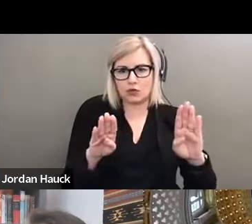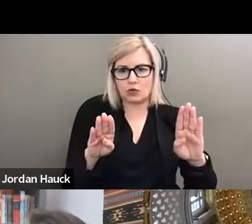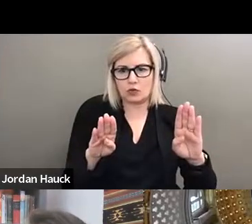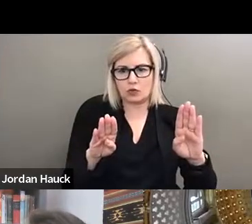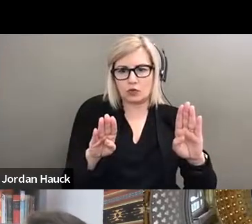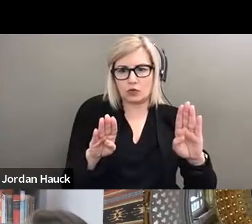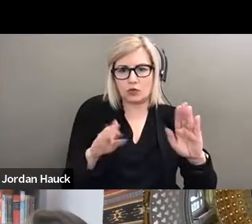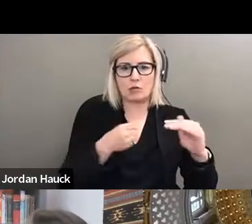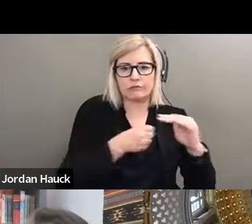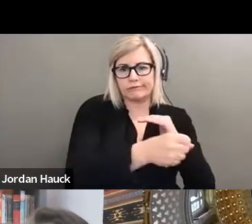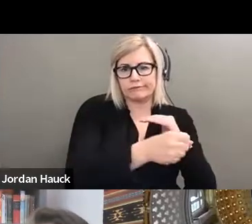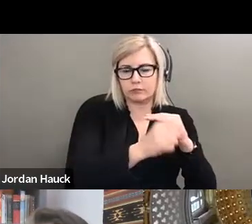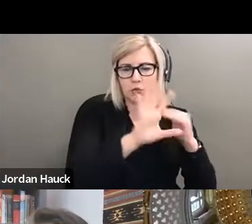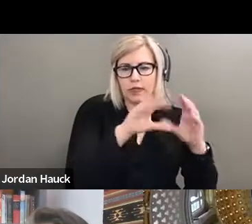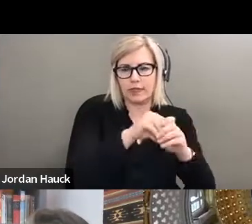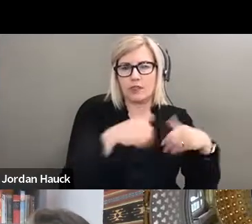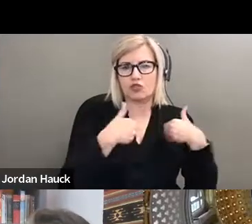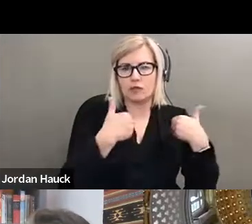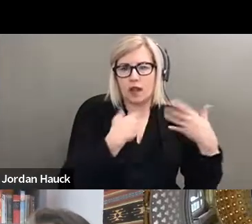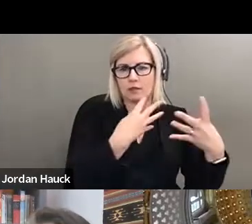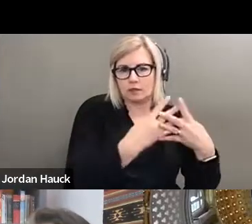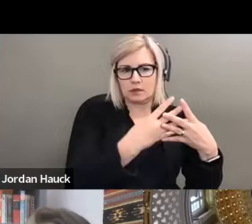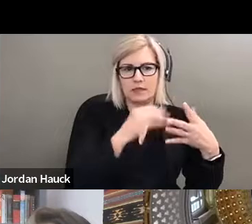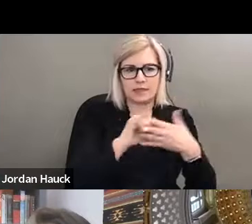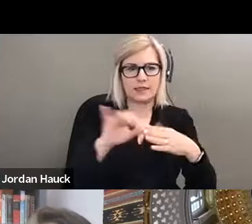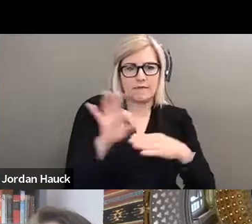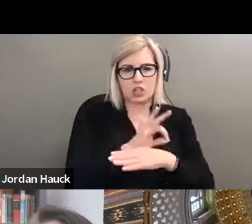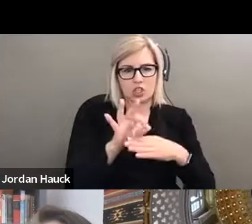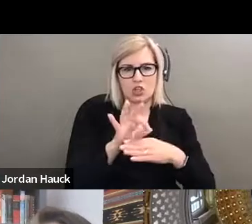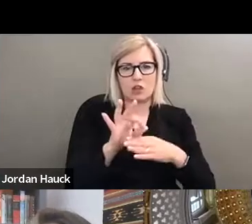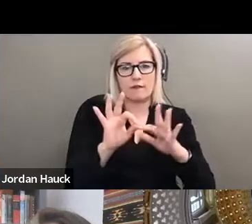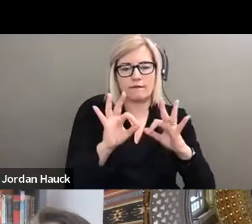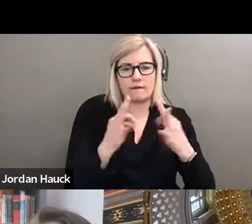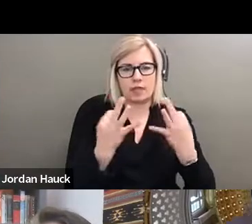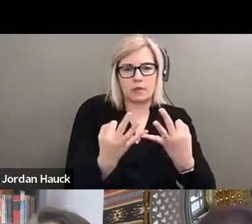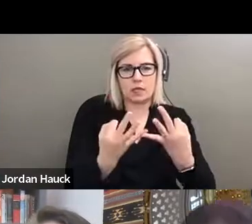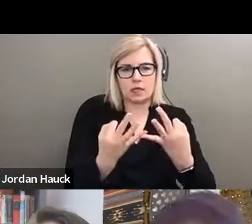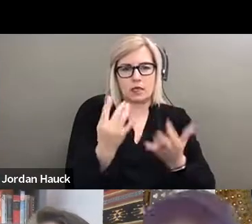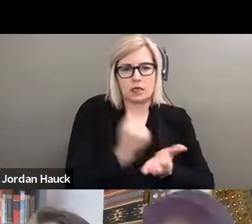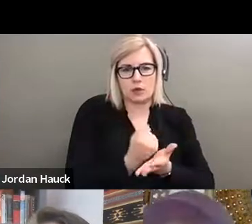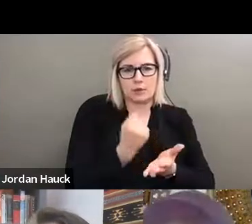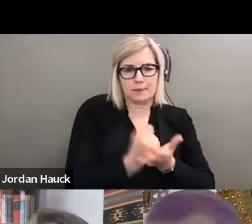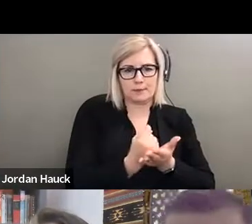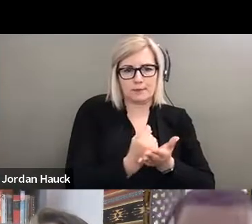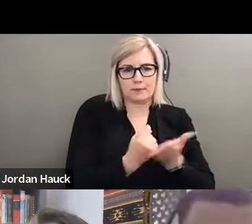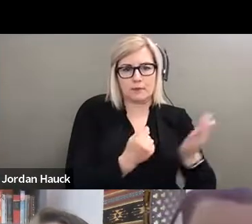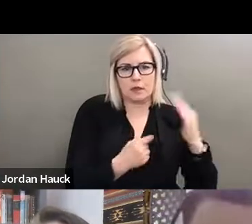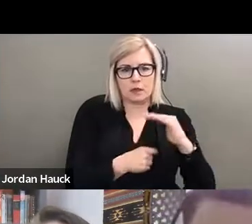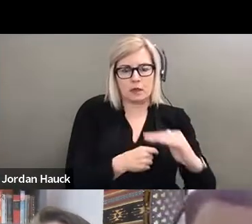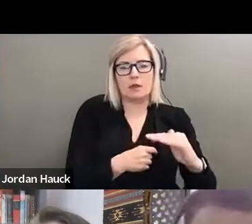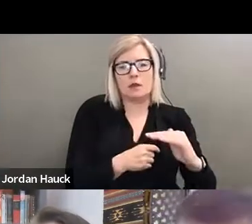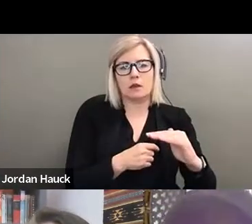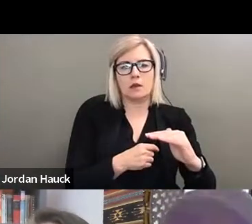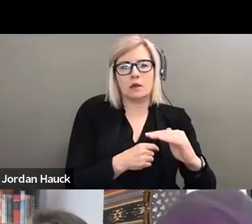them in the juvenile justice system. That's that functional family therapy to Medicaid. There's